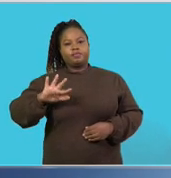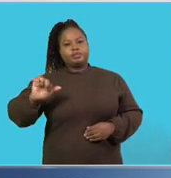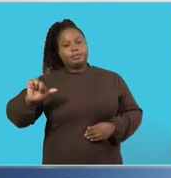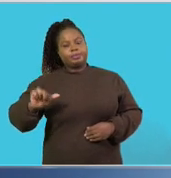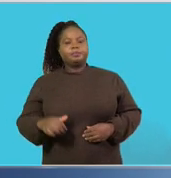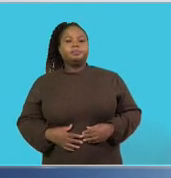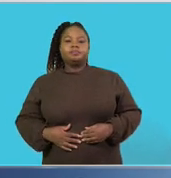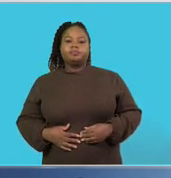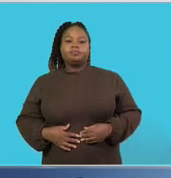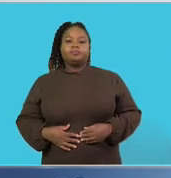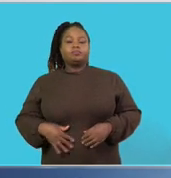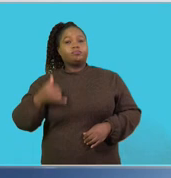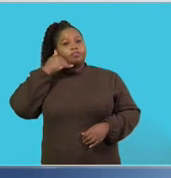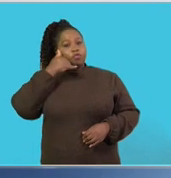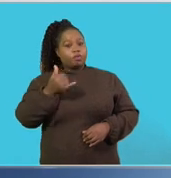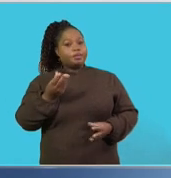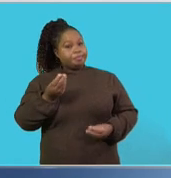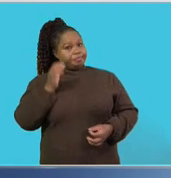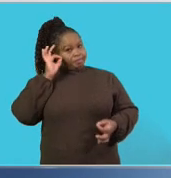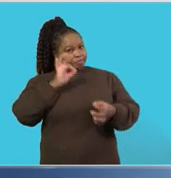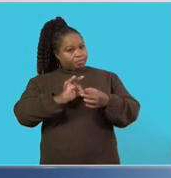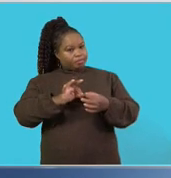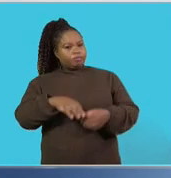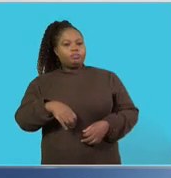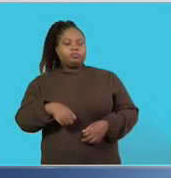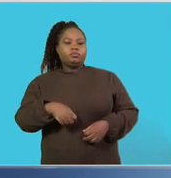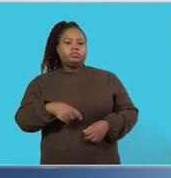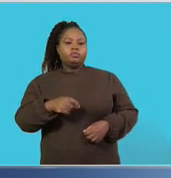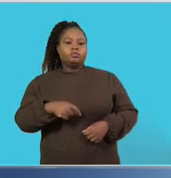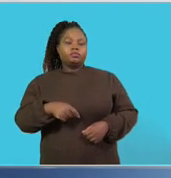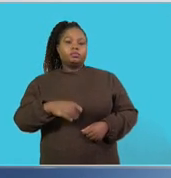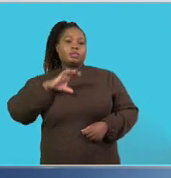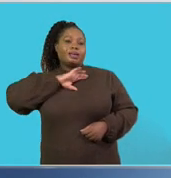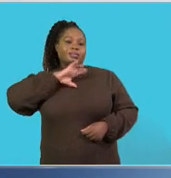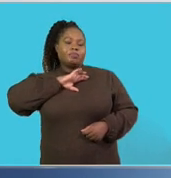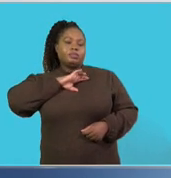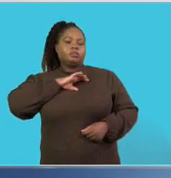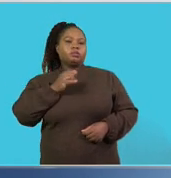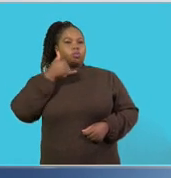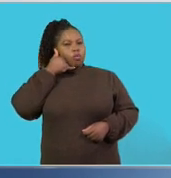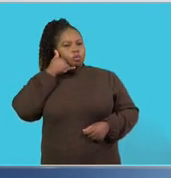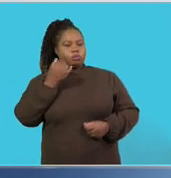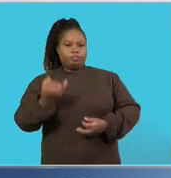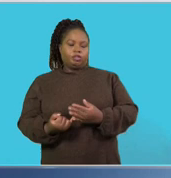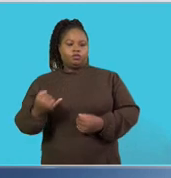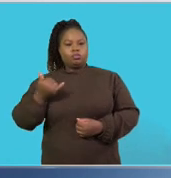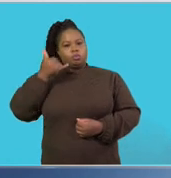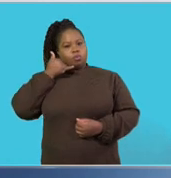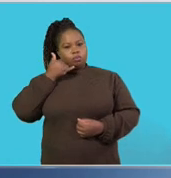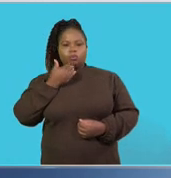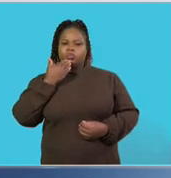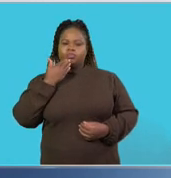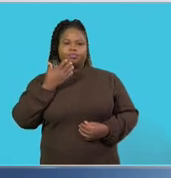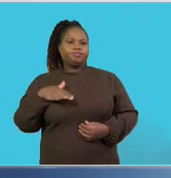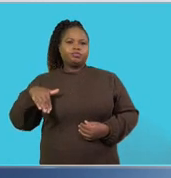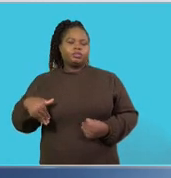0800 003 156. This line is dedicated specifically to escalating customer calls, individual calls that have not